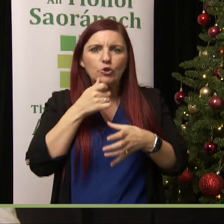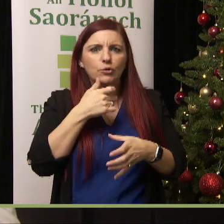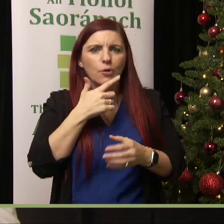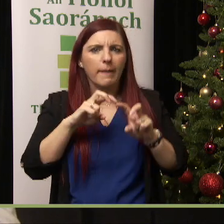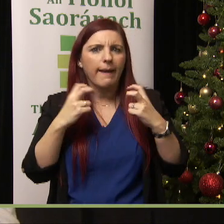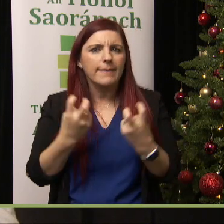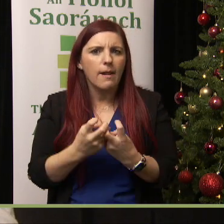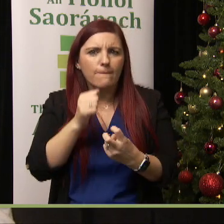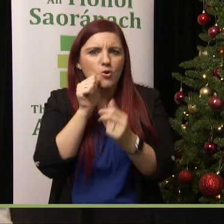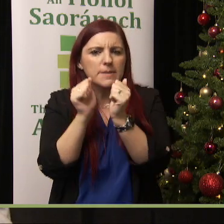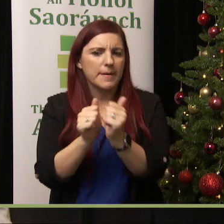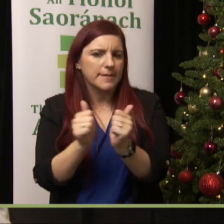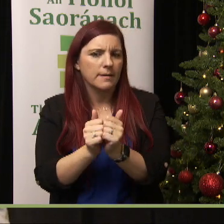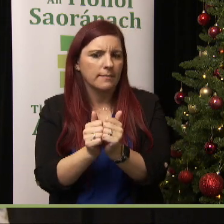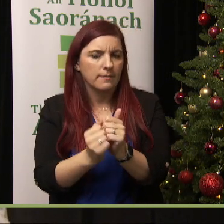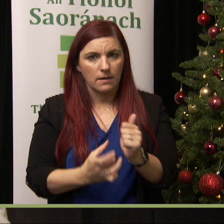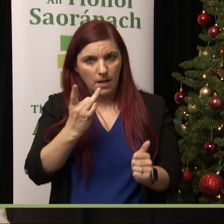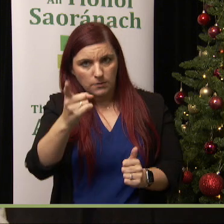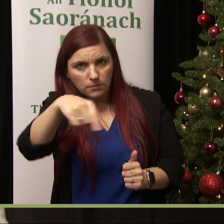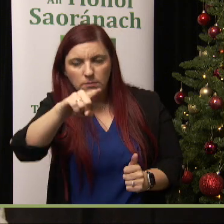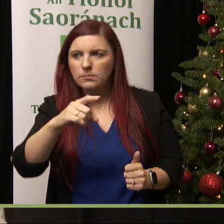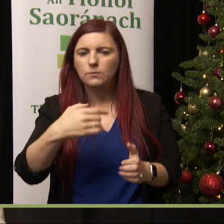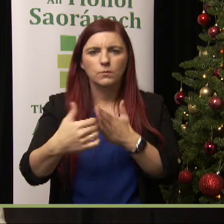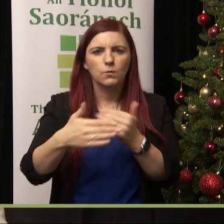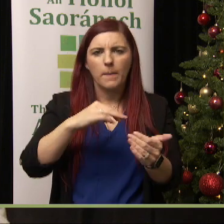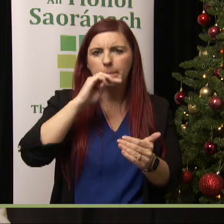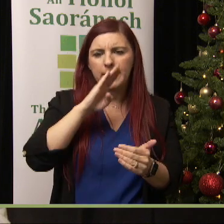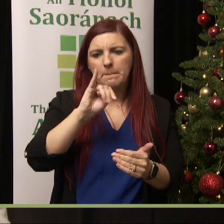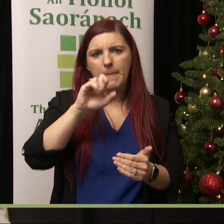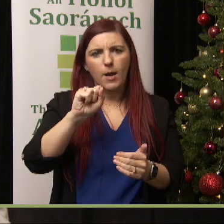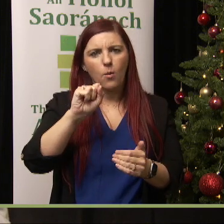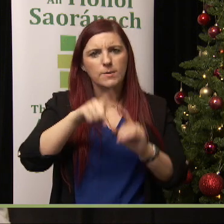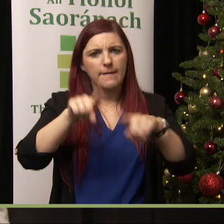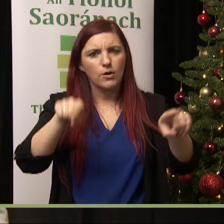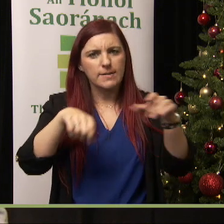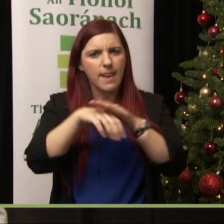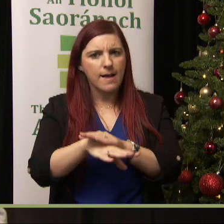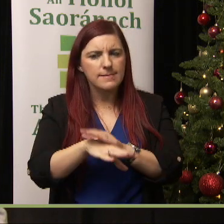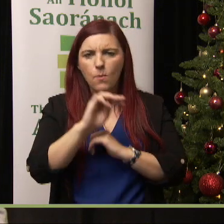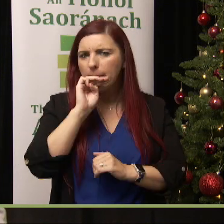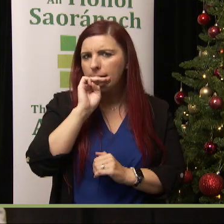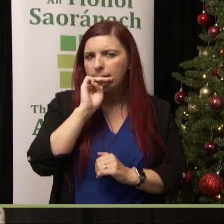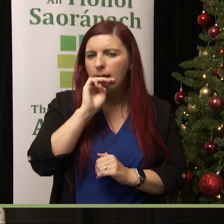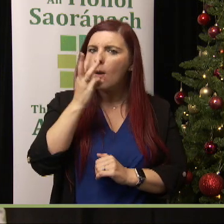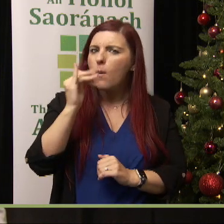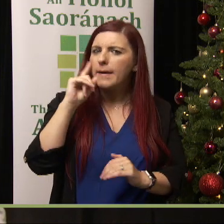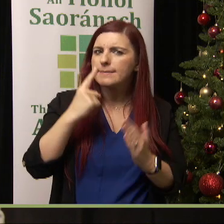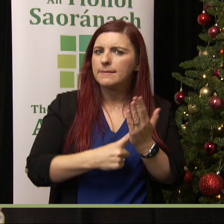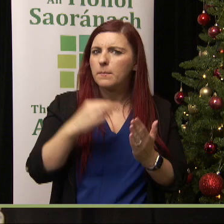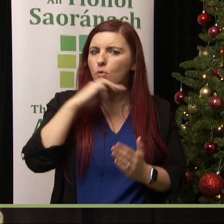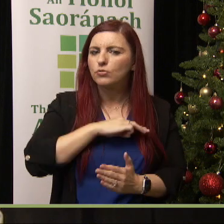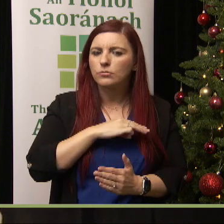and just ask the question, what is biodiversity loss? And why is biodiversity important? Why